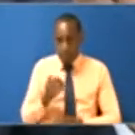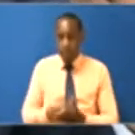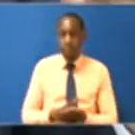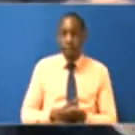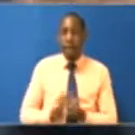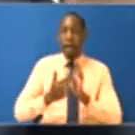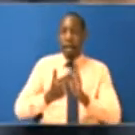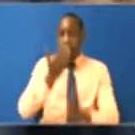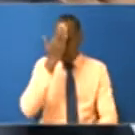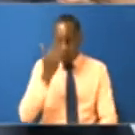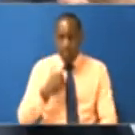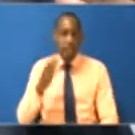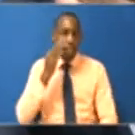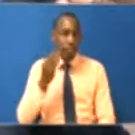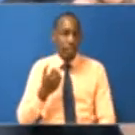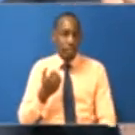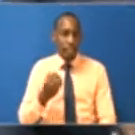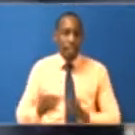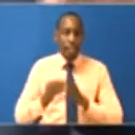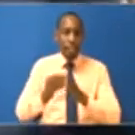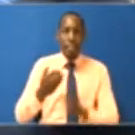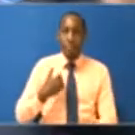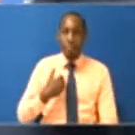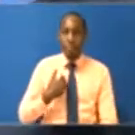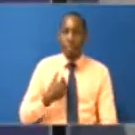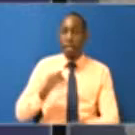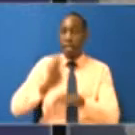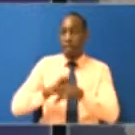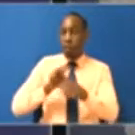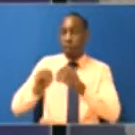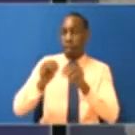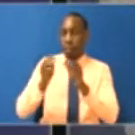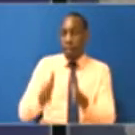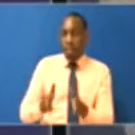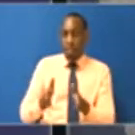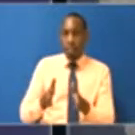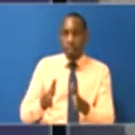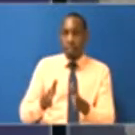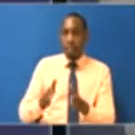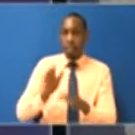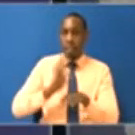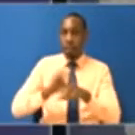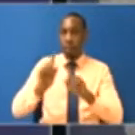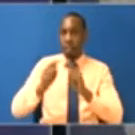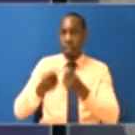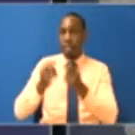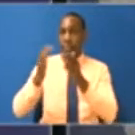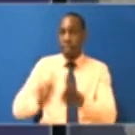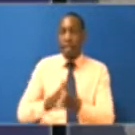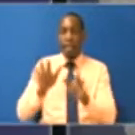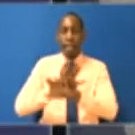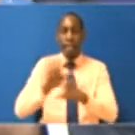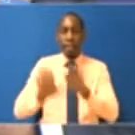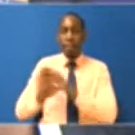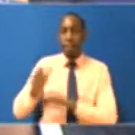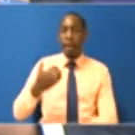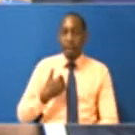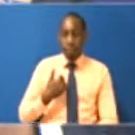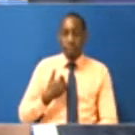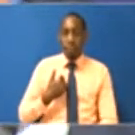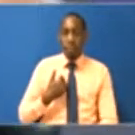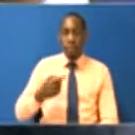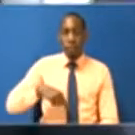humility he has experience in leadership he is a good manager he's a good team player he has everything that you are looking